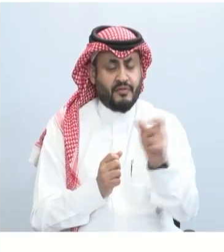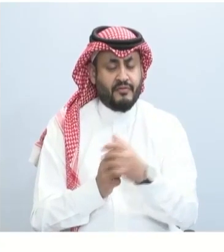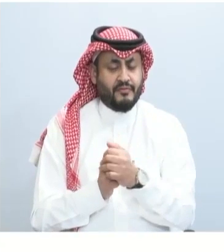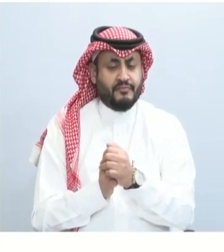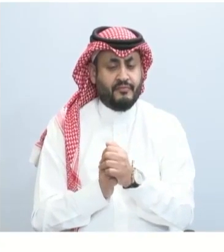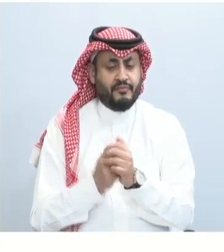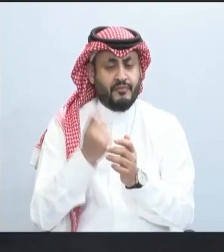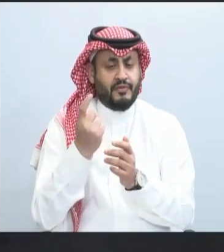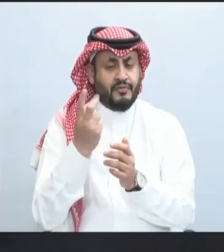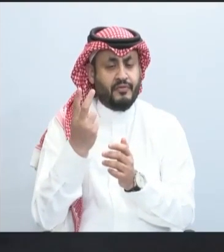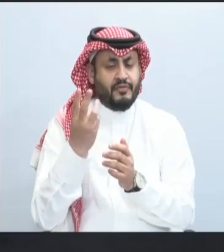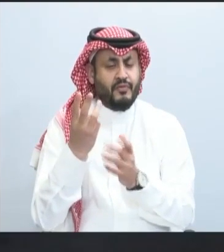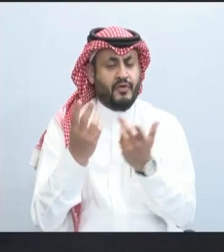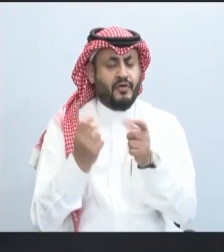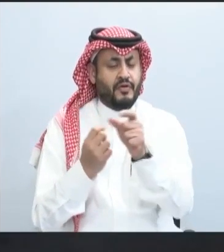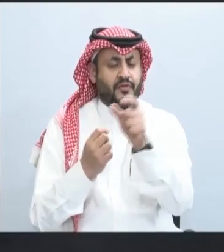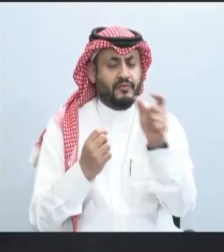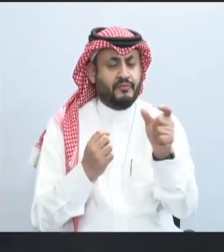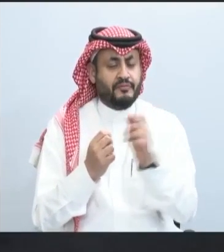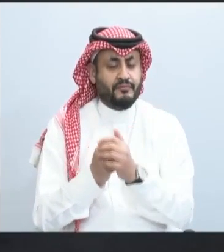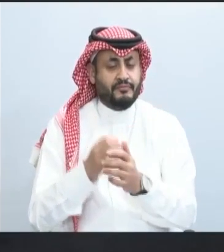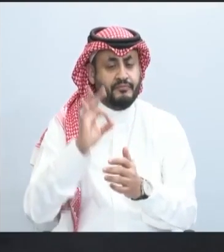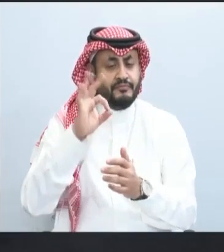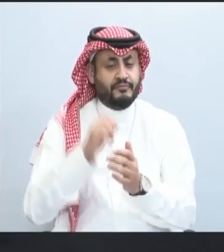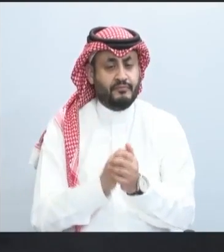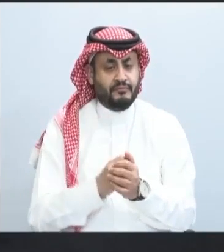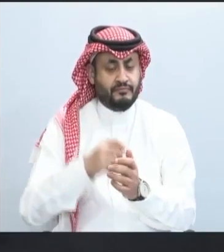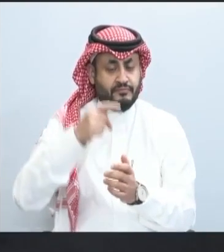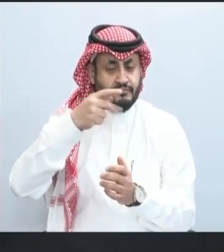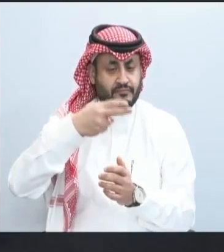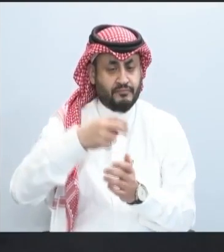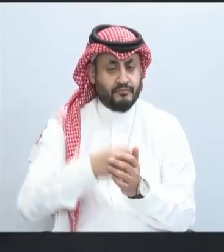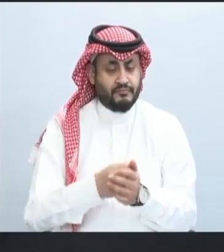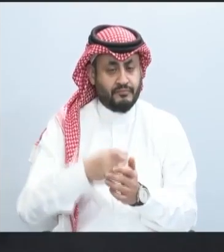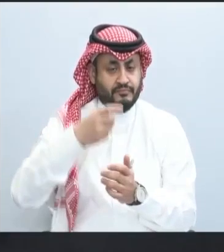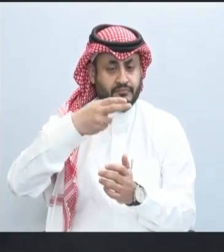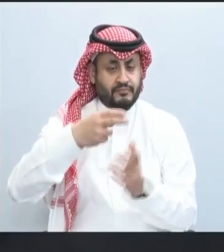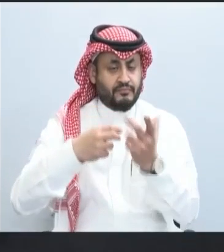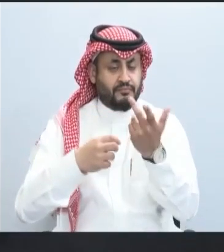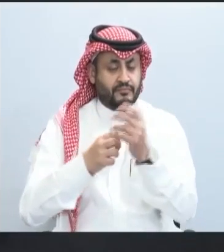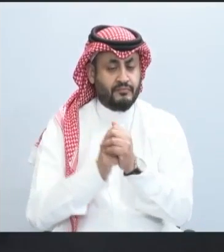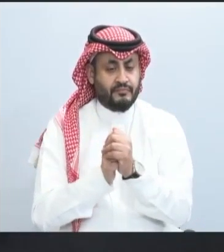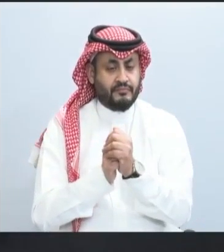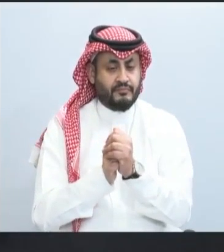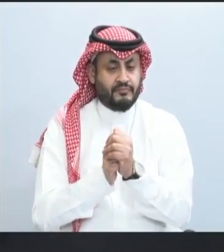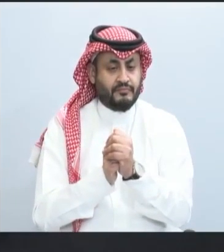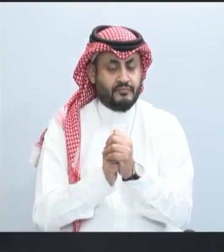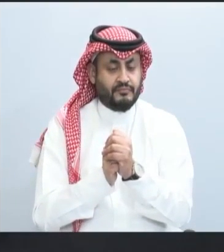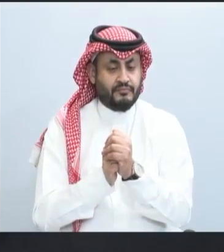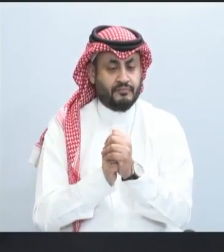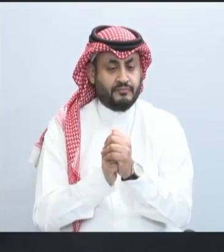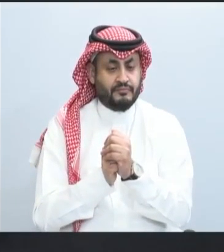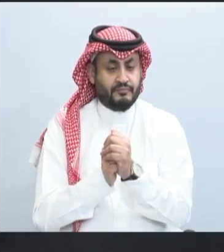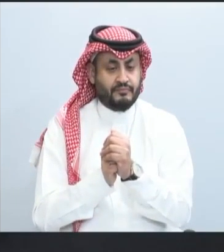letter or letters it starts with? Is it F or PH or GH? So we gave an example